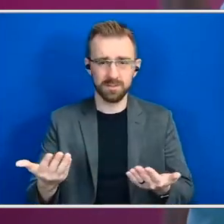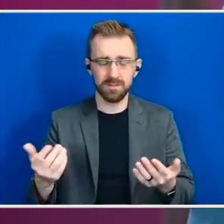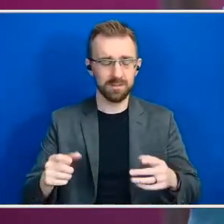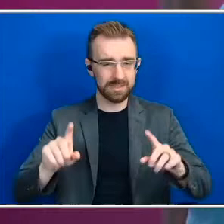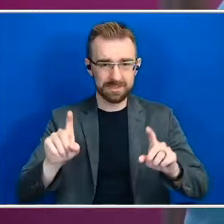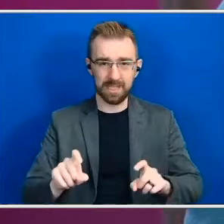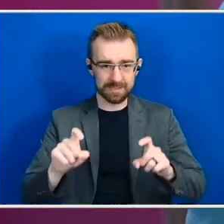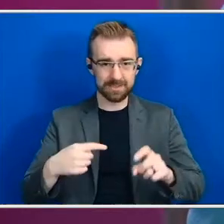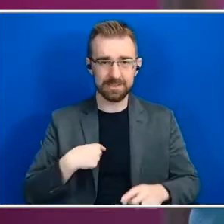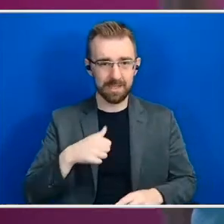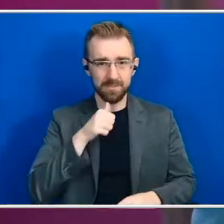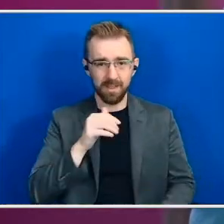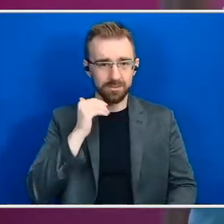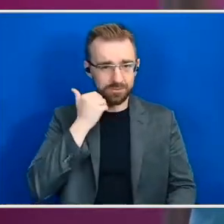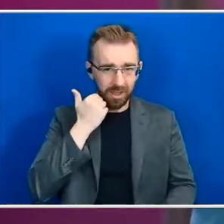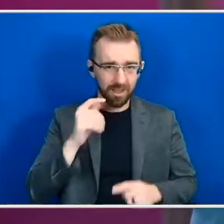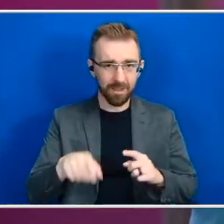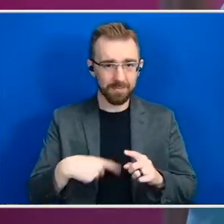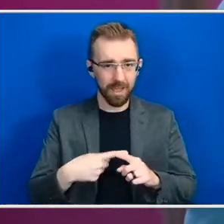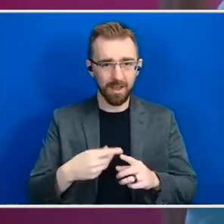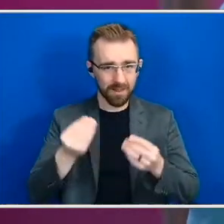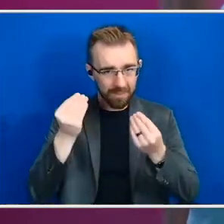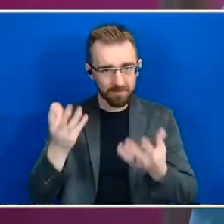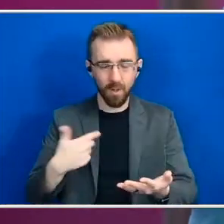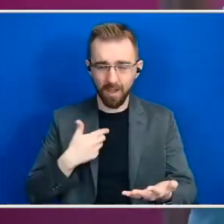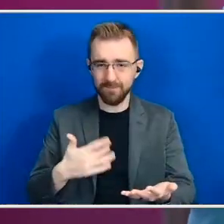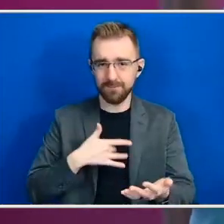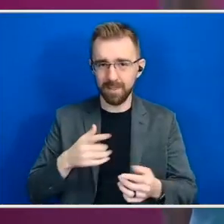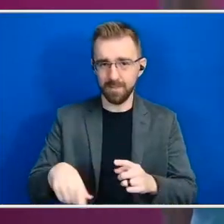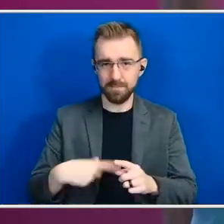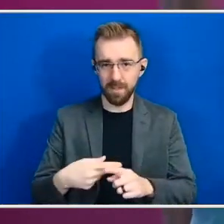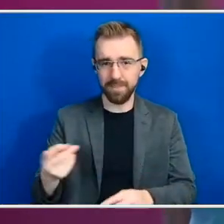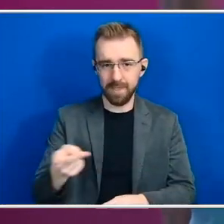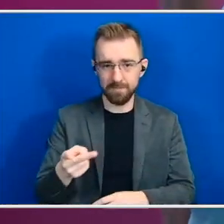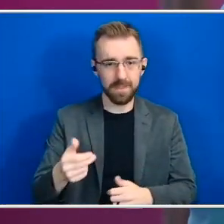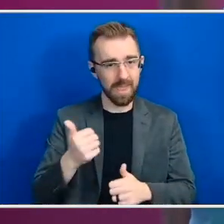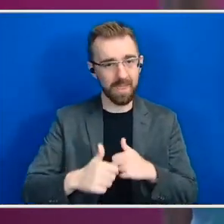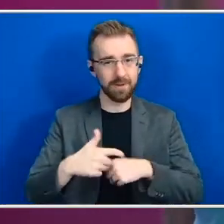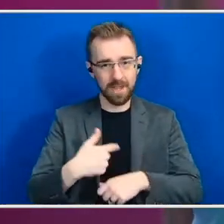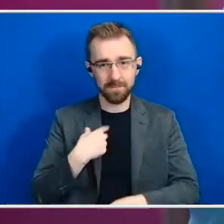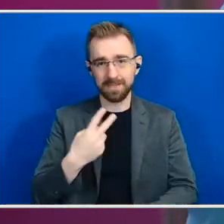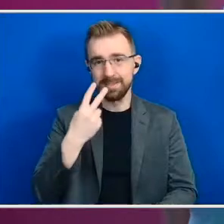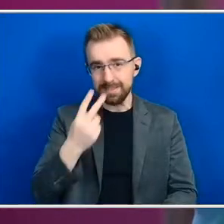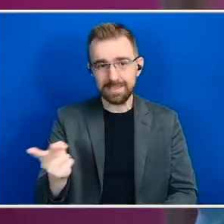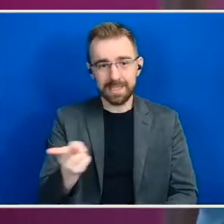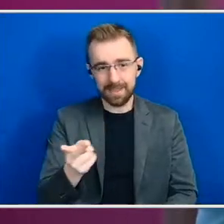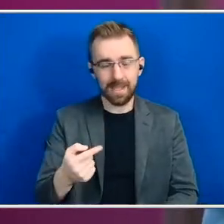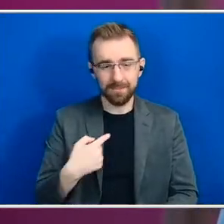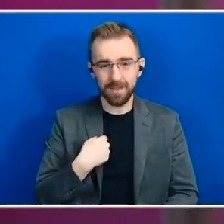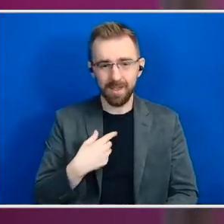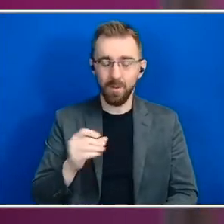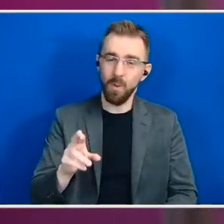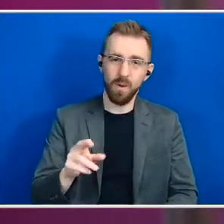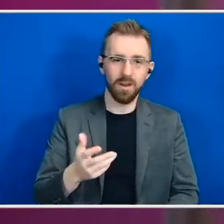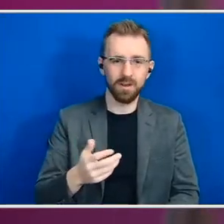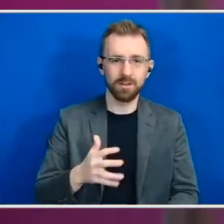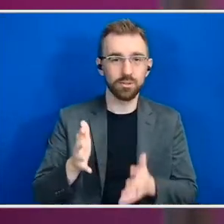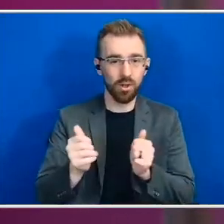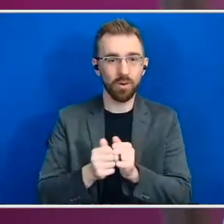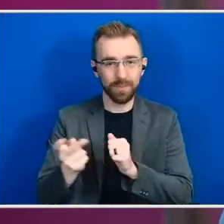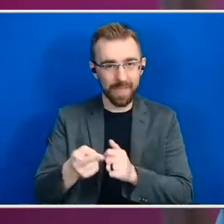shy about letting them know how I feel about them. And every time I see them, or talk to them or text to